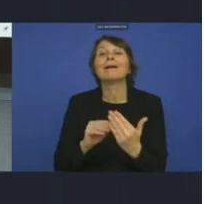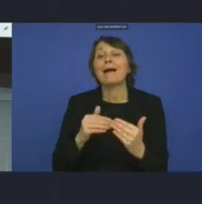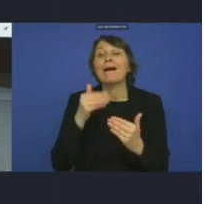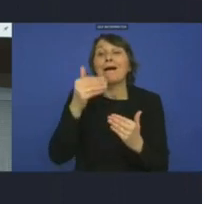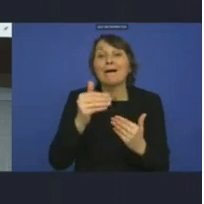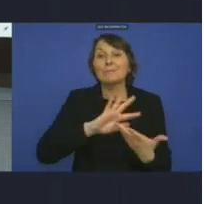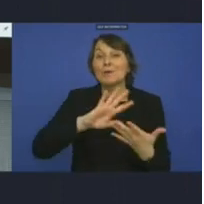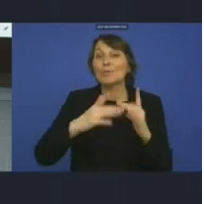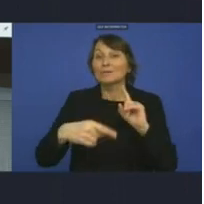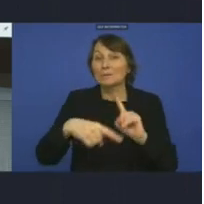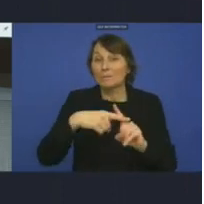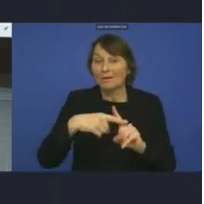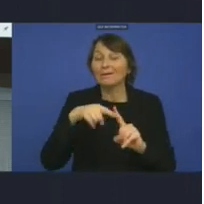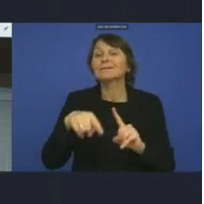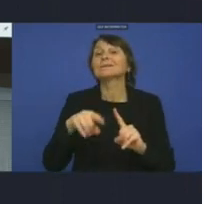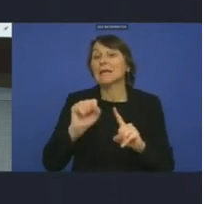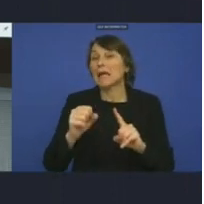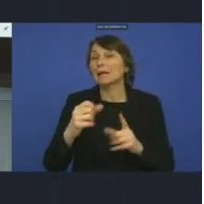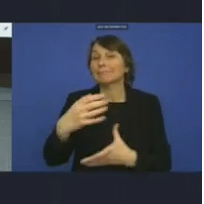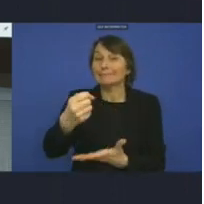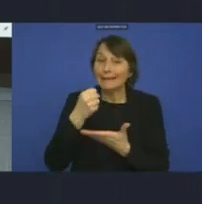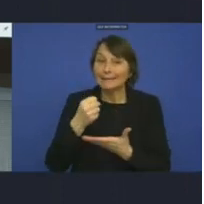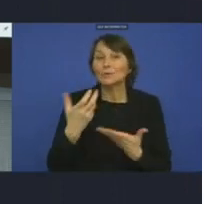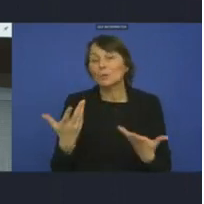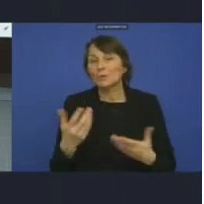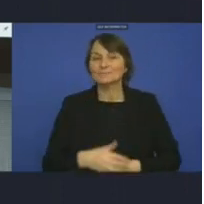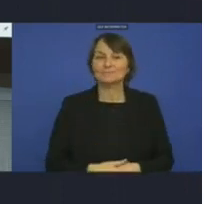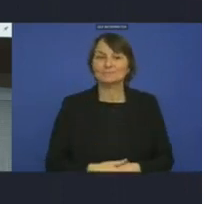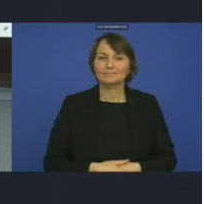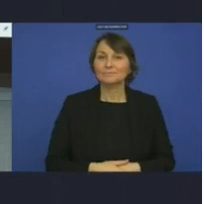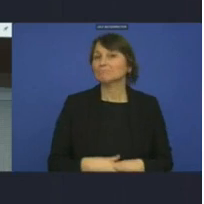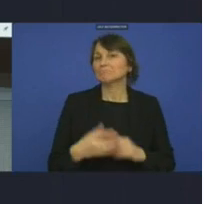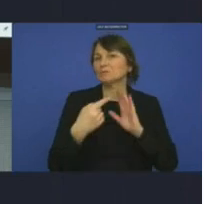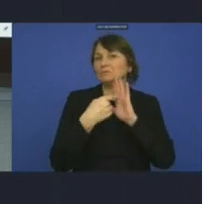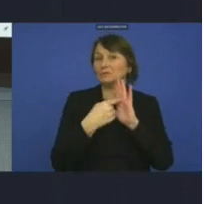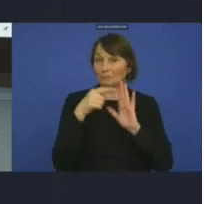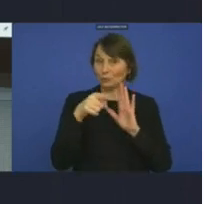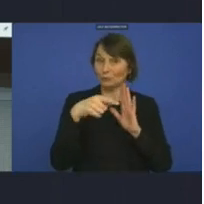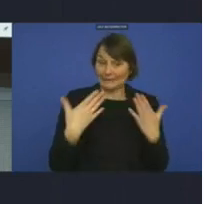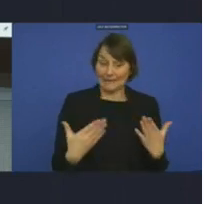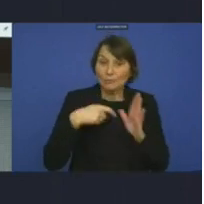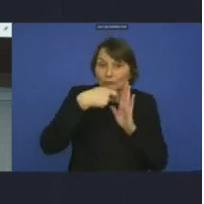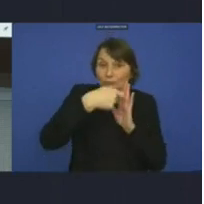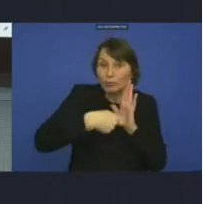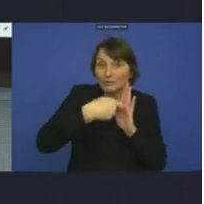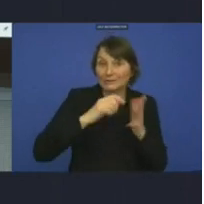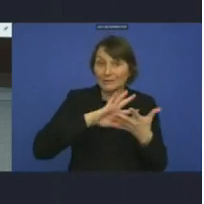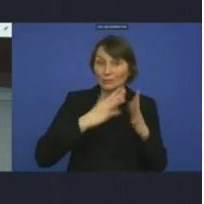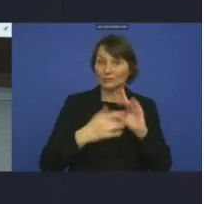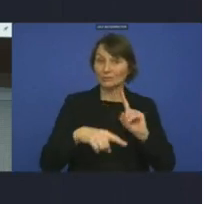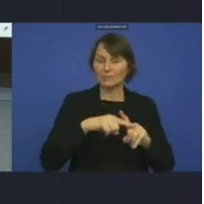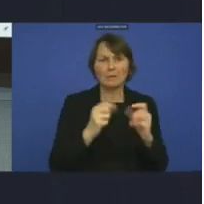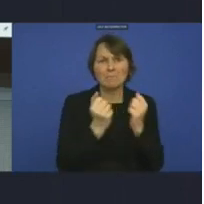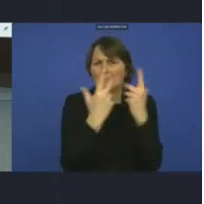new pledge. Maybe you are an Erasmus Plus project and you're already doing a lot of good and you want to give it more